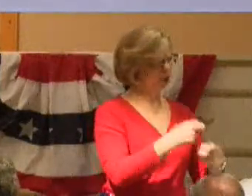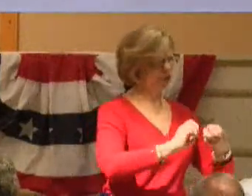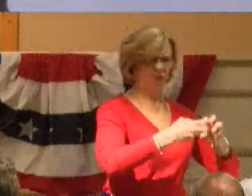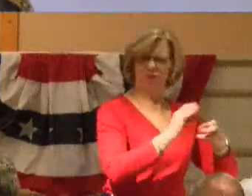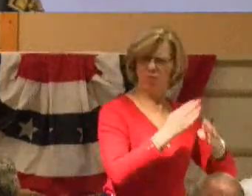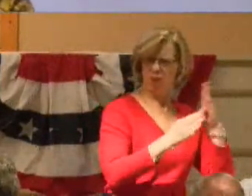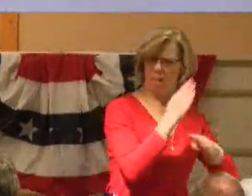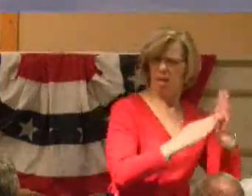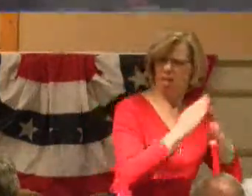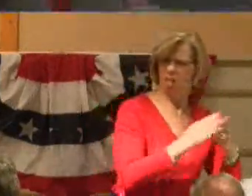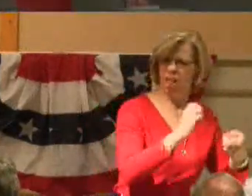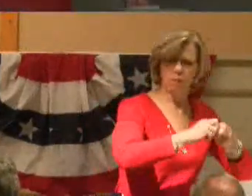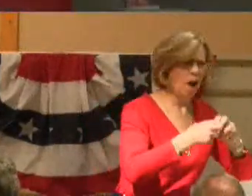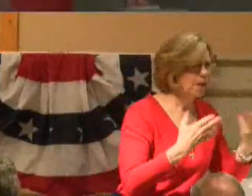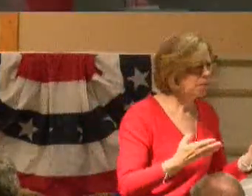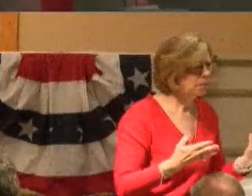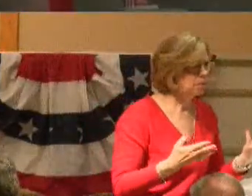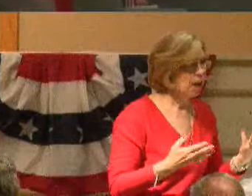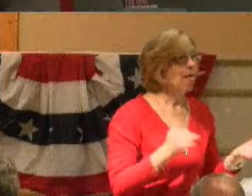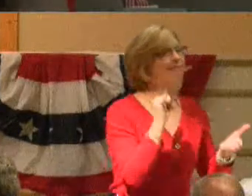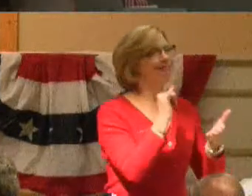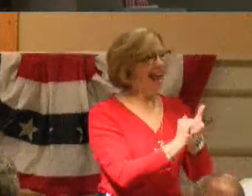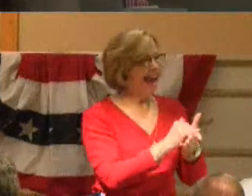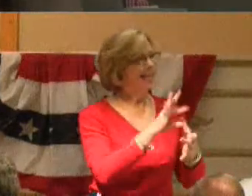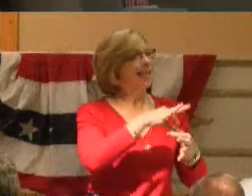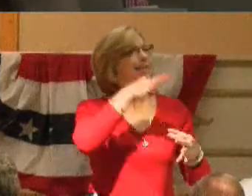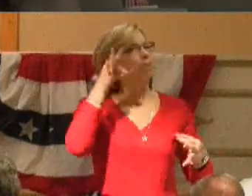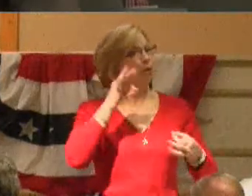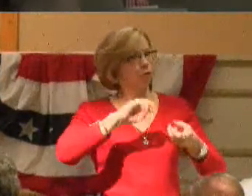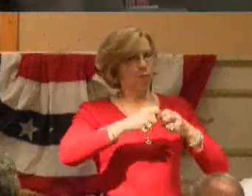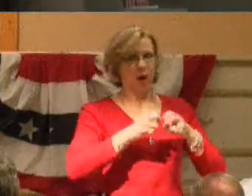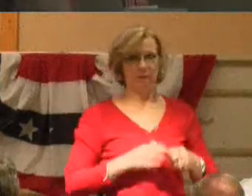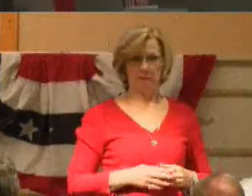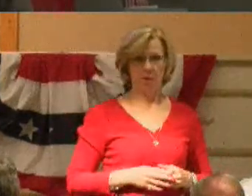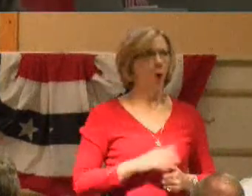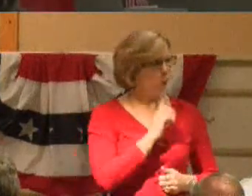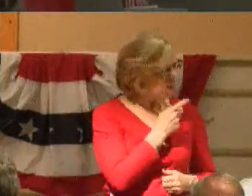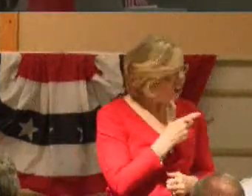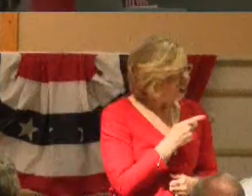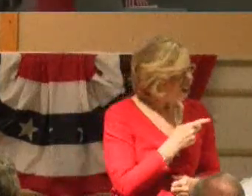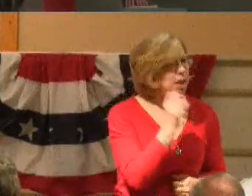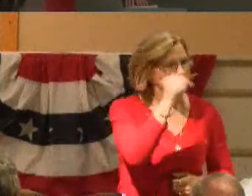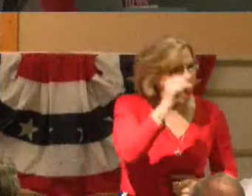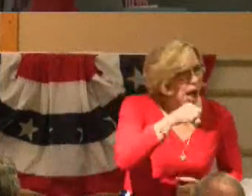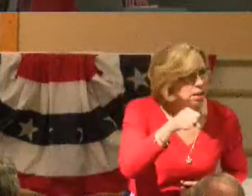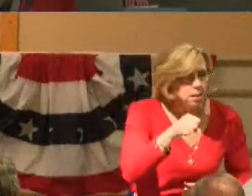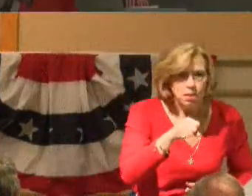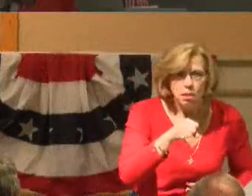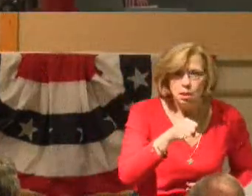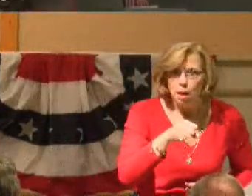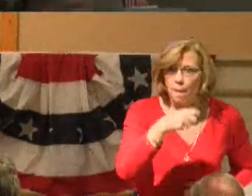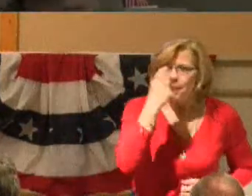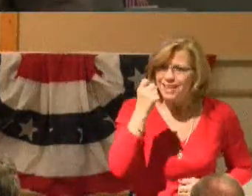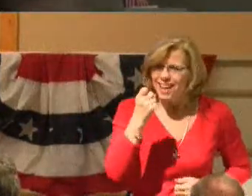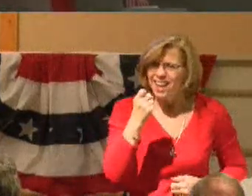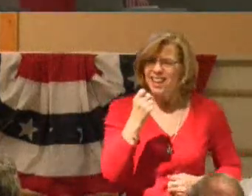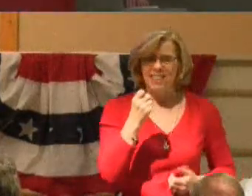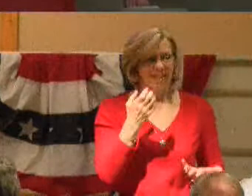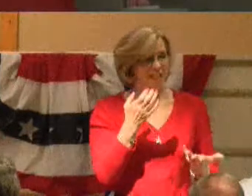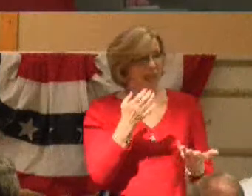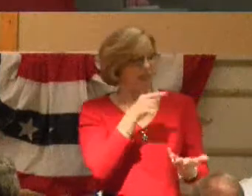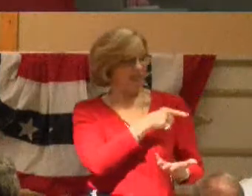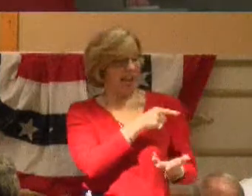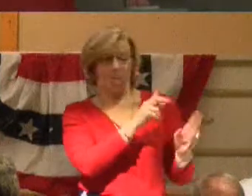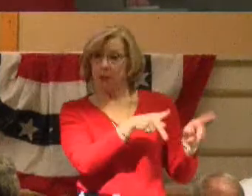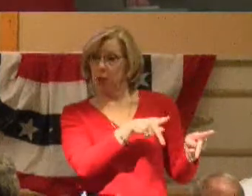a spiritual problem. What, you might say? Really? Absolutely. Because for some reason, that